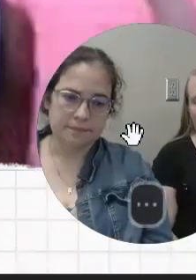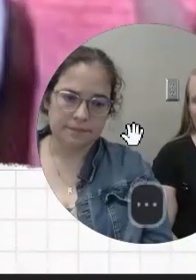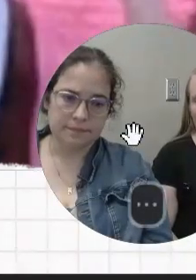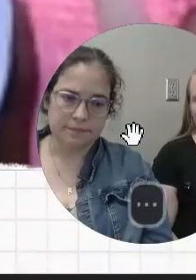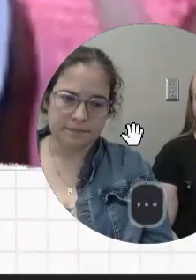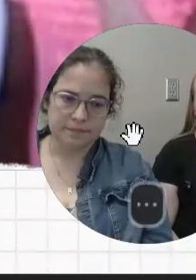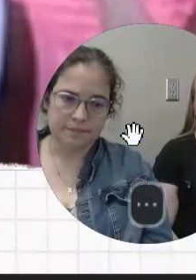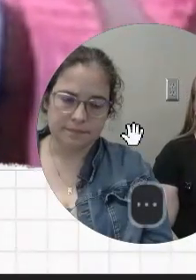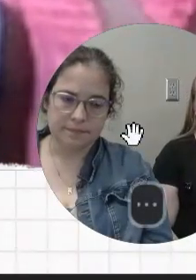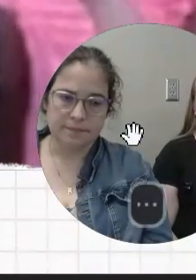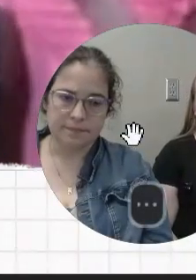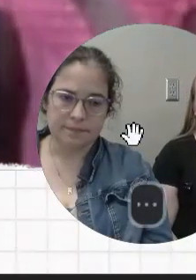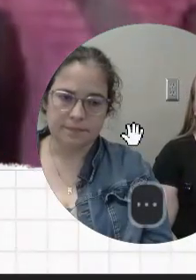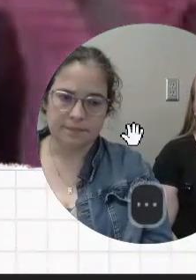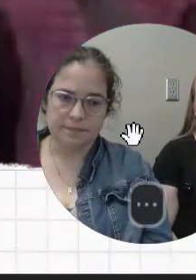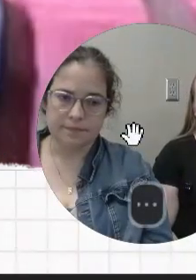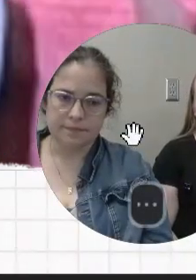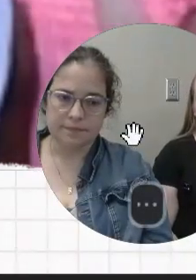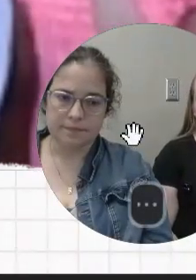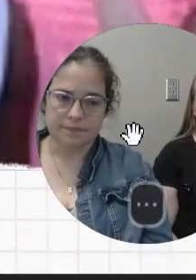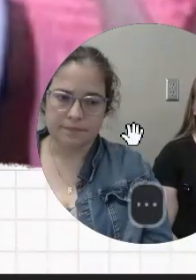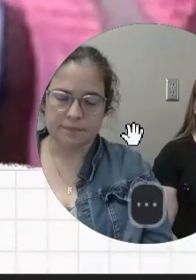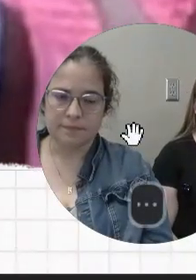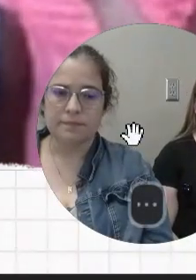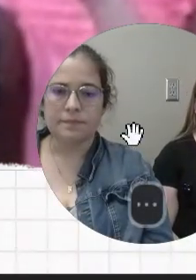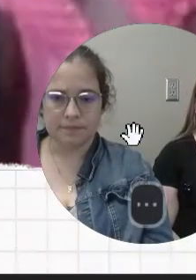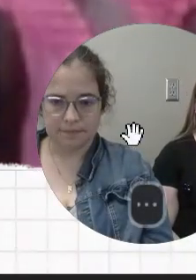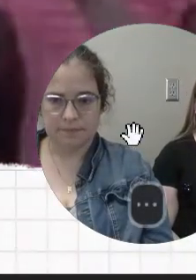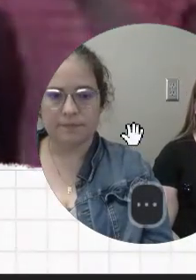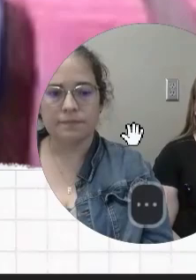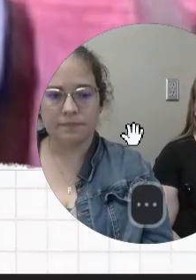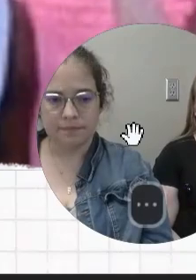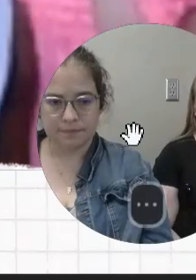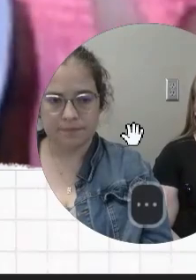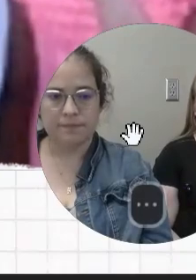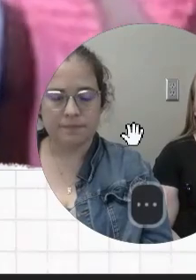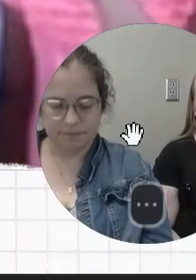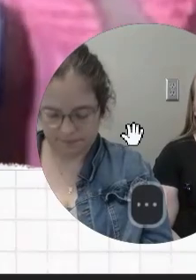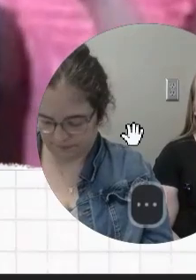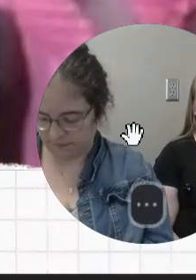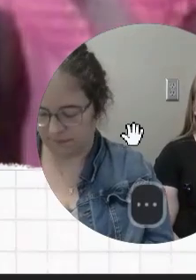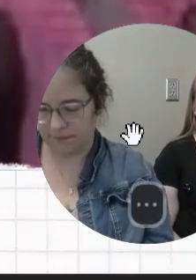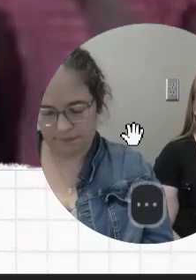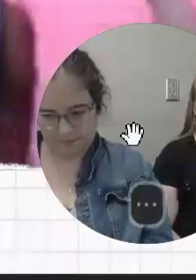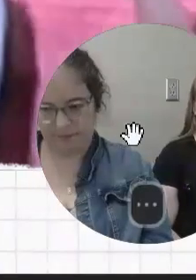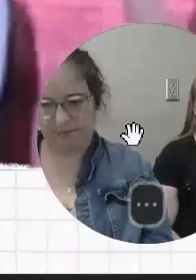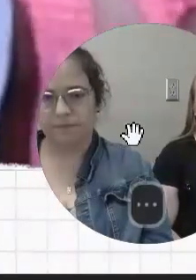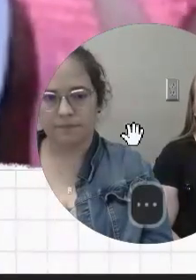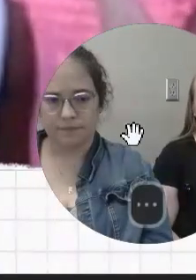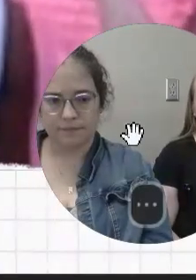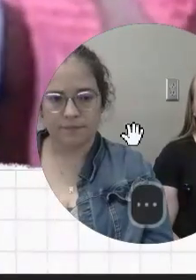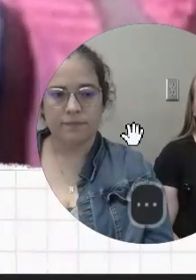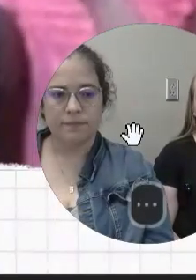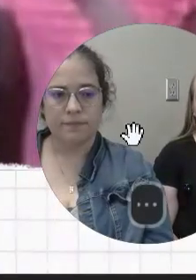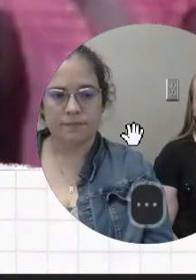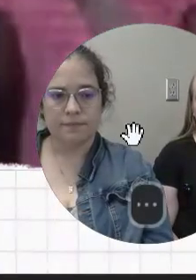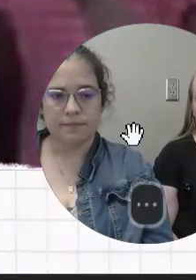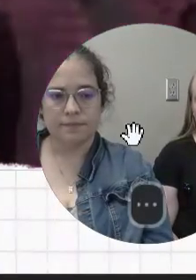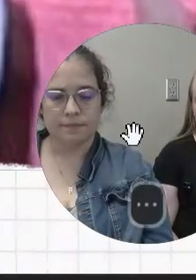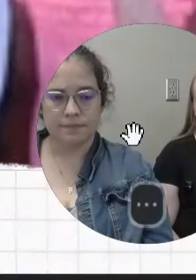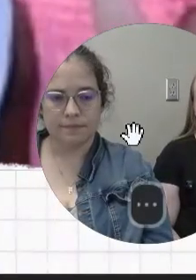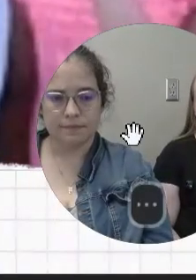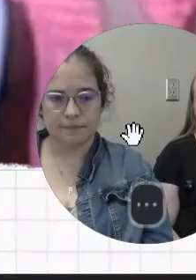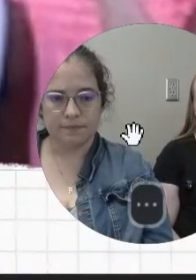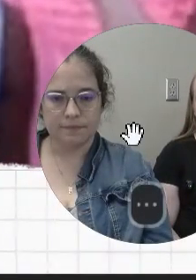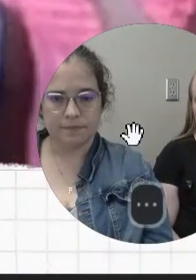noise outside your classroom, the fans, but also turning music on while you're teaching,